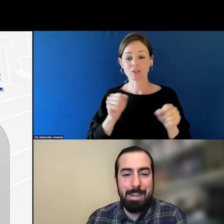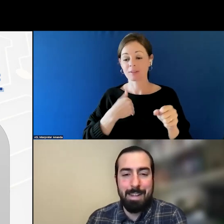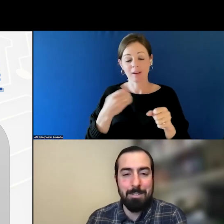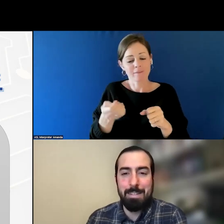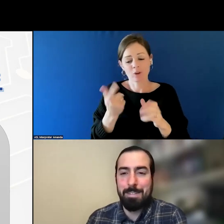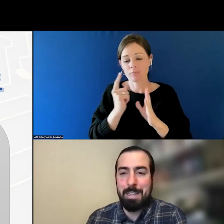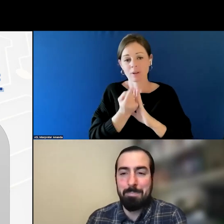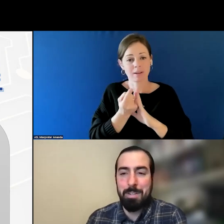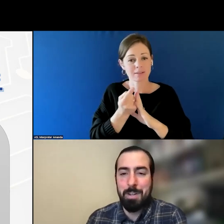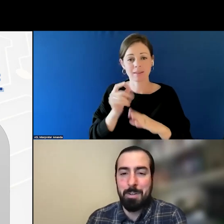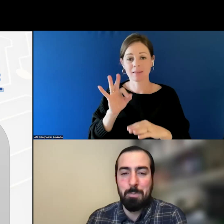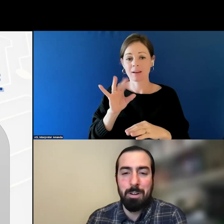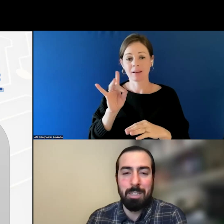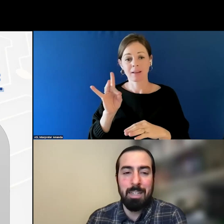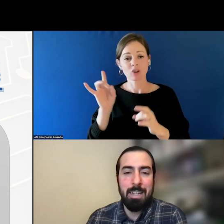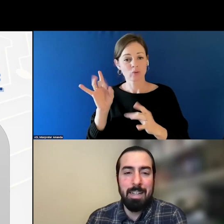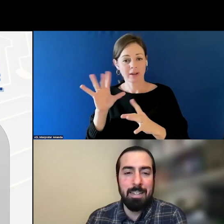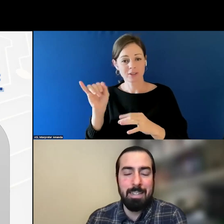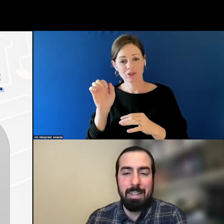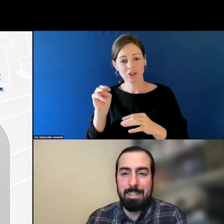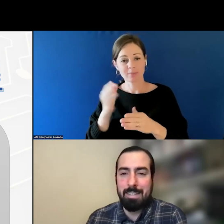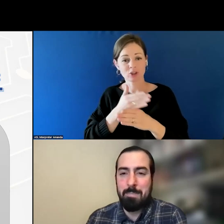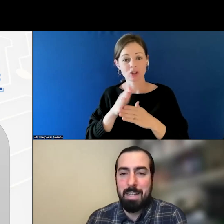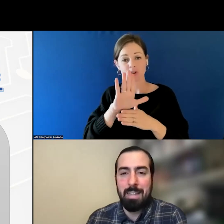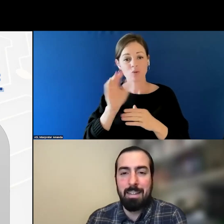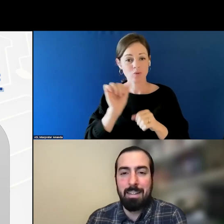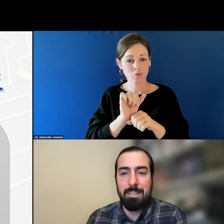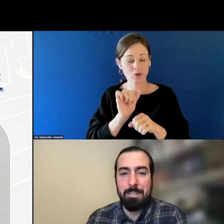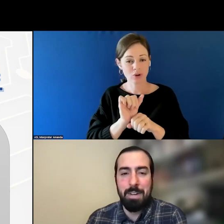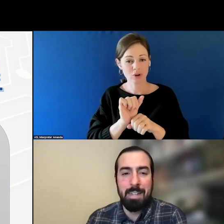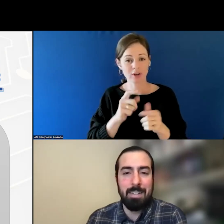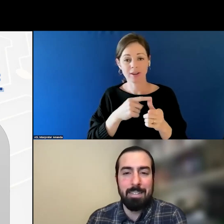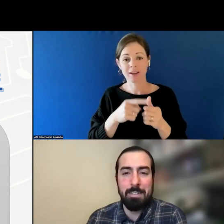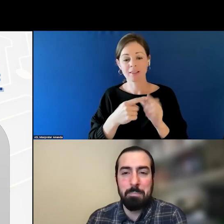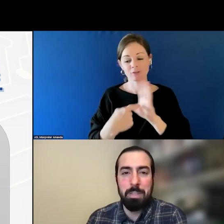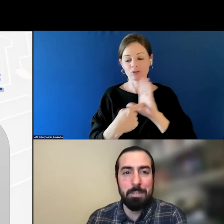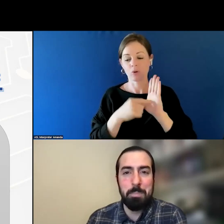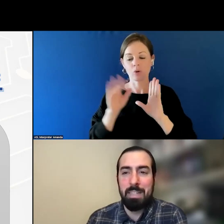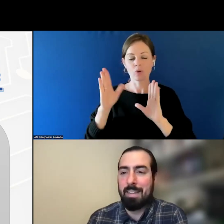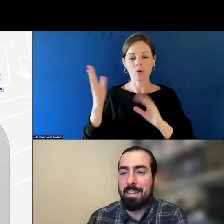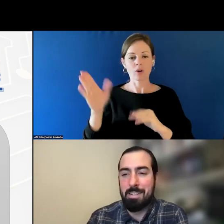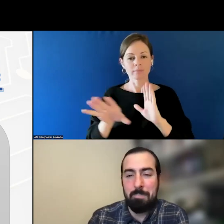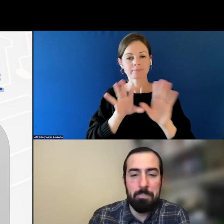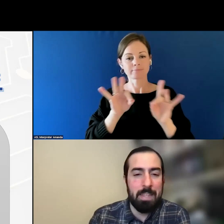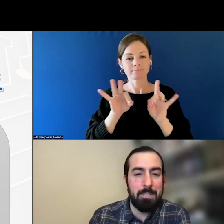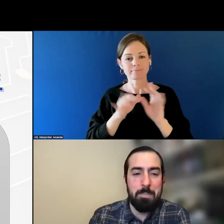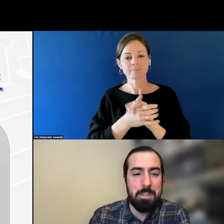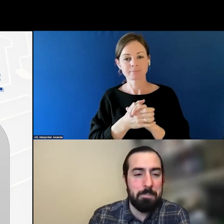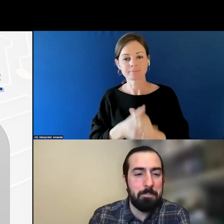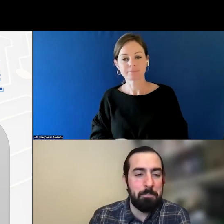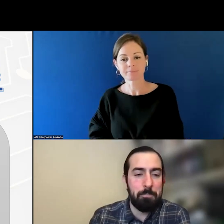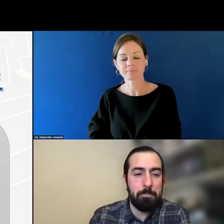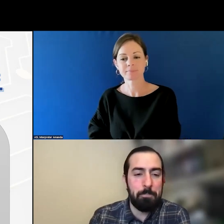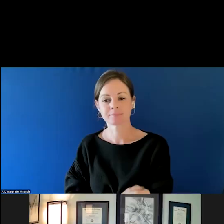at the 988 Crisis Jam to share your work and disseminate your findings. So please do be in touch. Thanks so